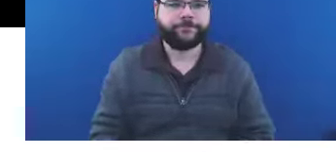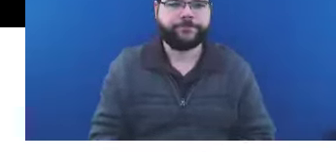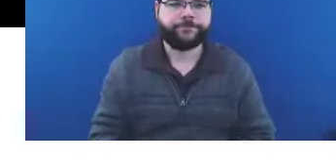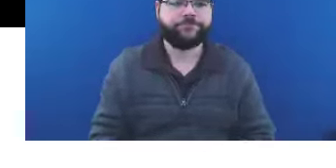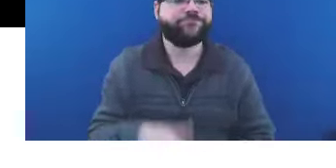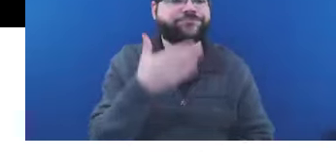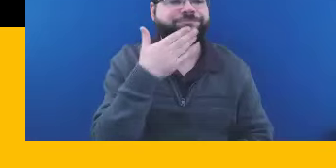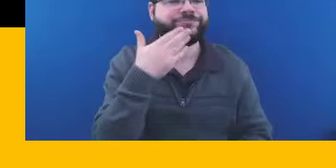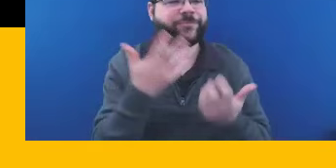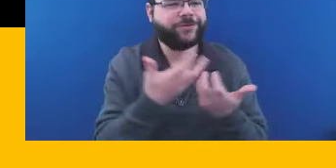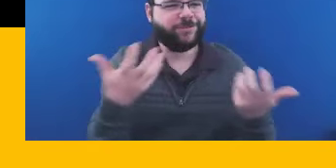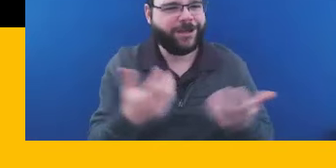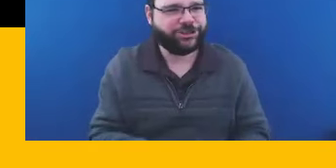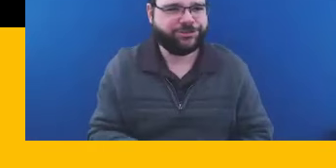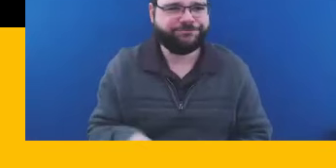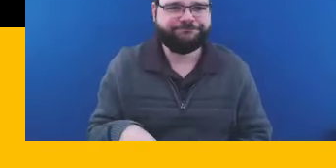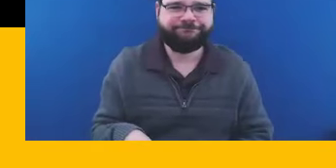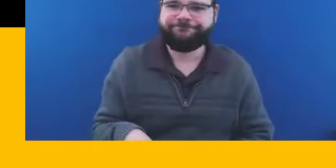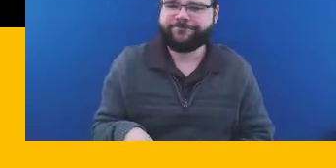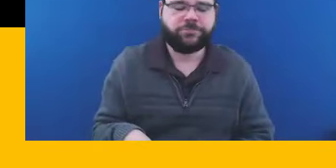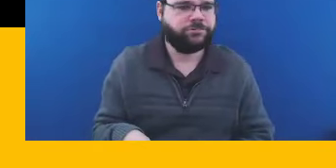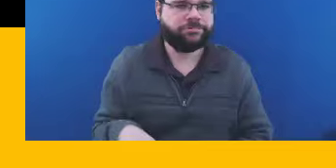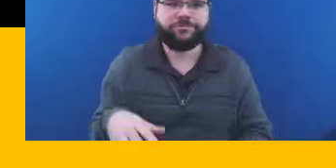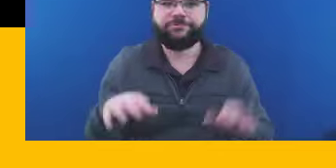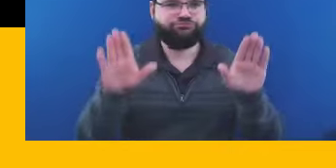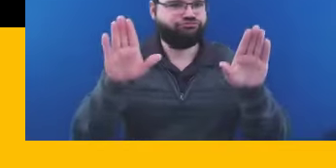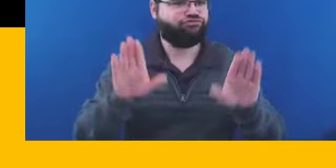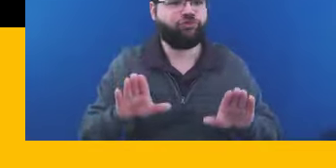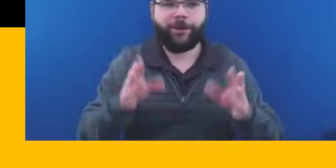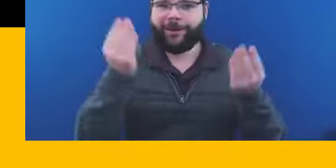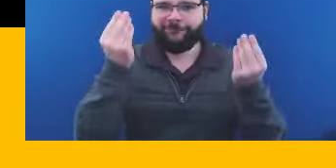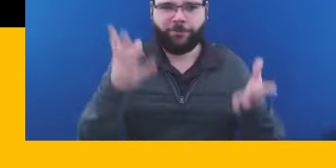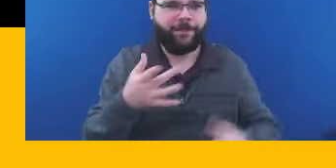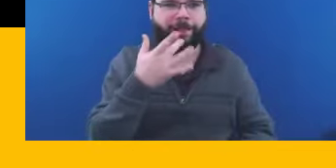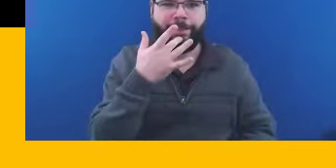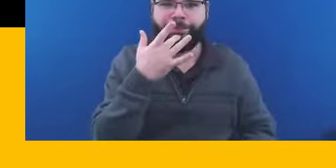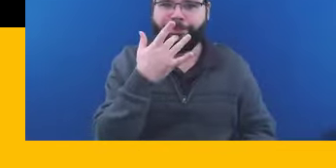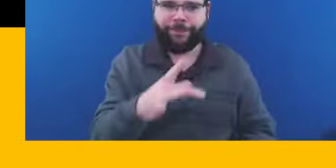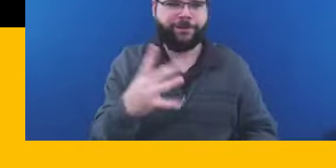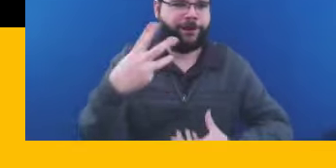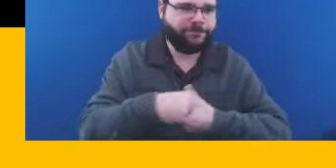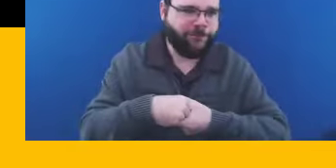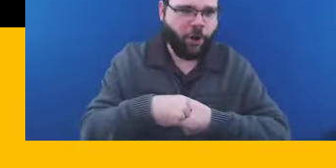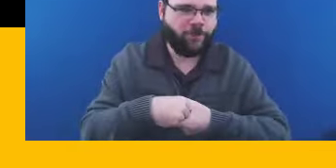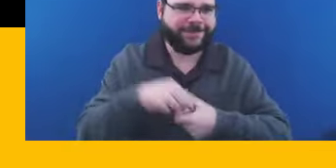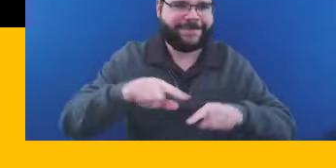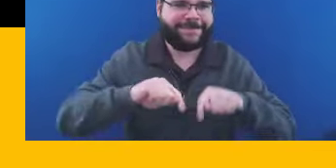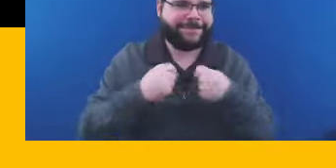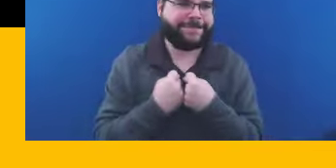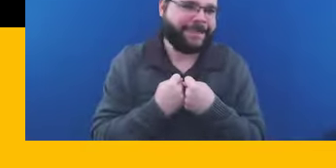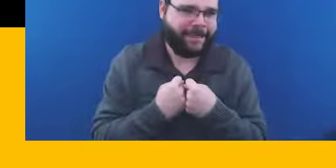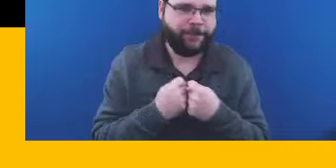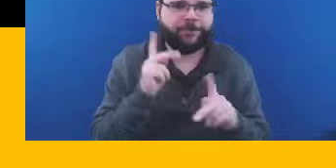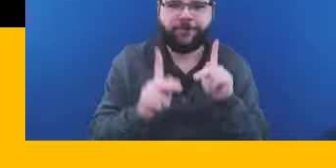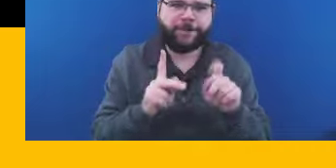Thank you so much. Such great information. I'm so lucky to be on, and such a great team of folks